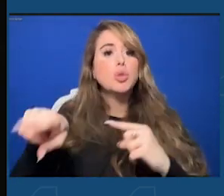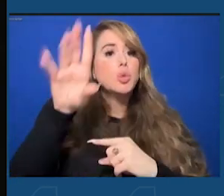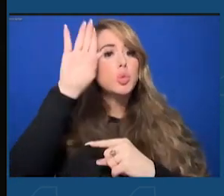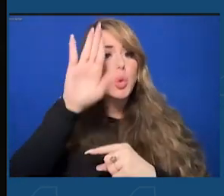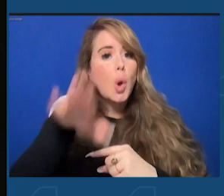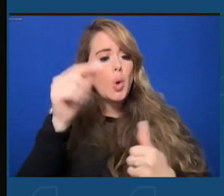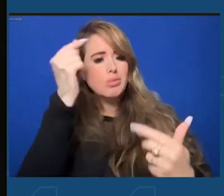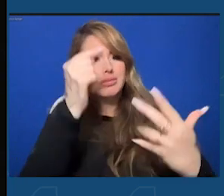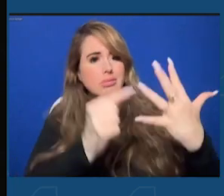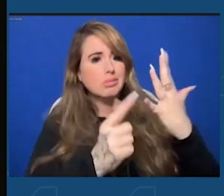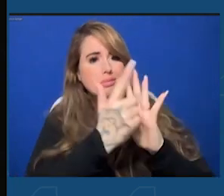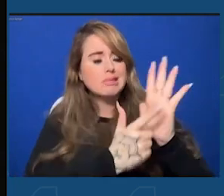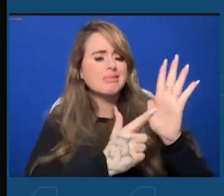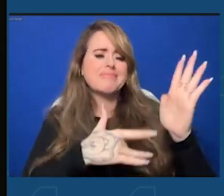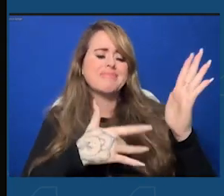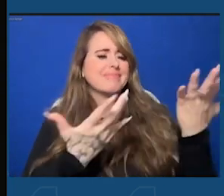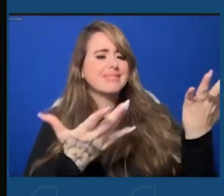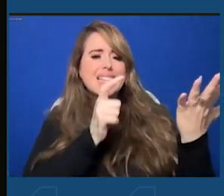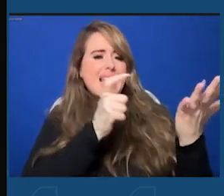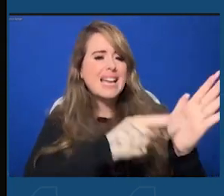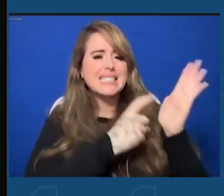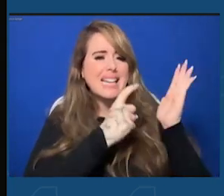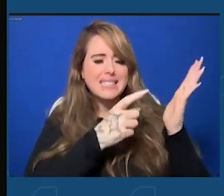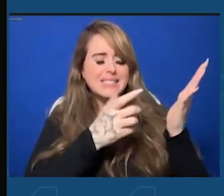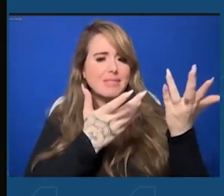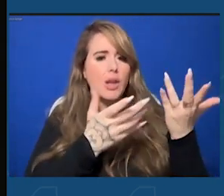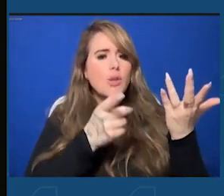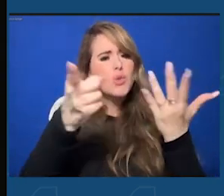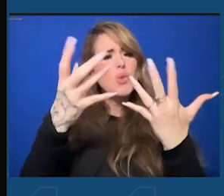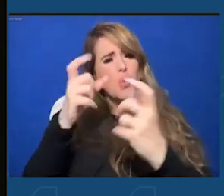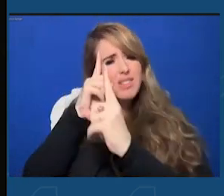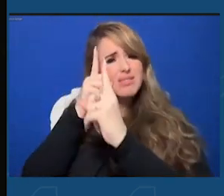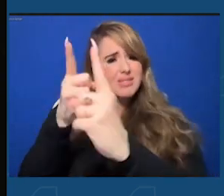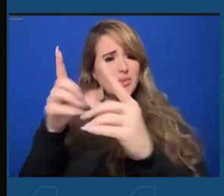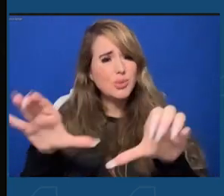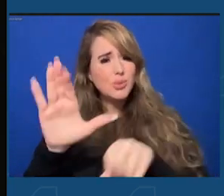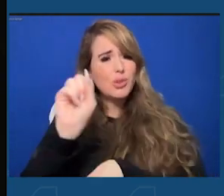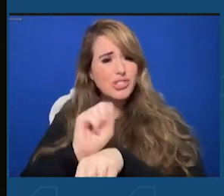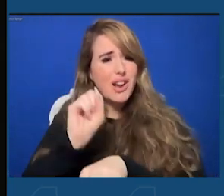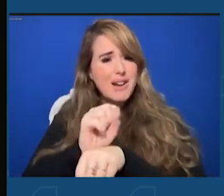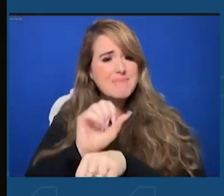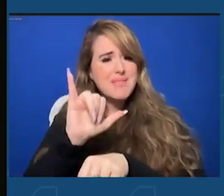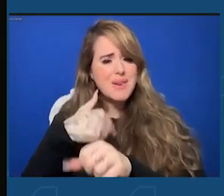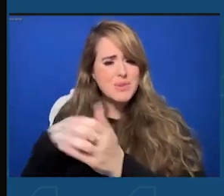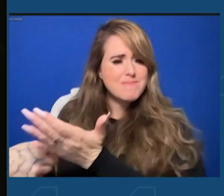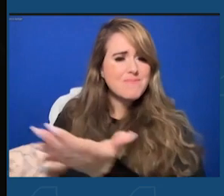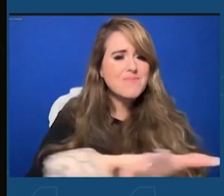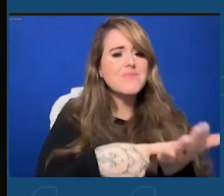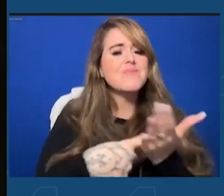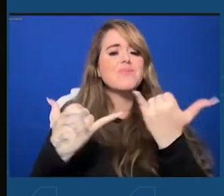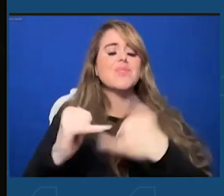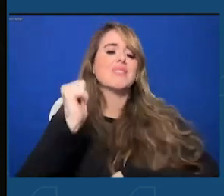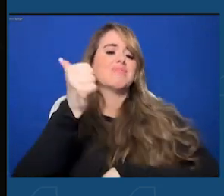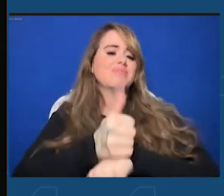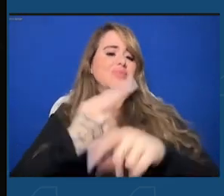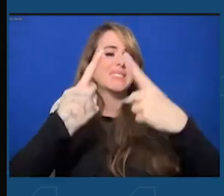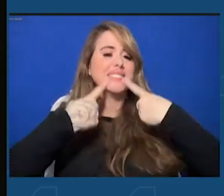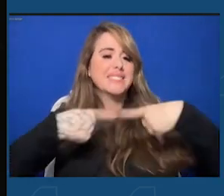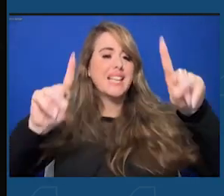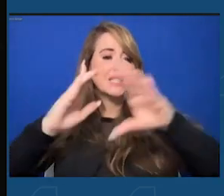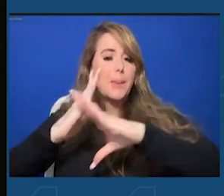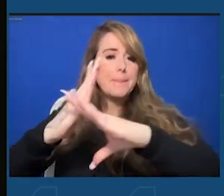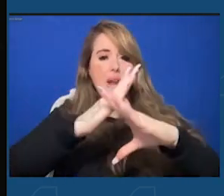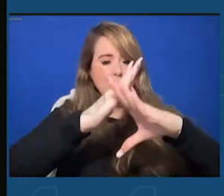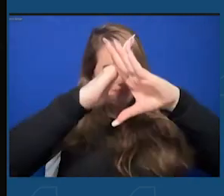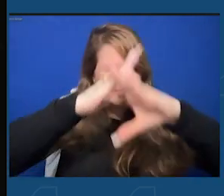of those goals, but also your goals to just do your jobs, get the work done. So we're looking forward to finding out what's on your mind,